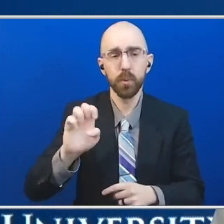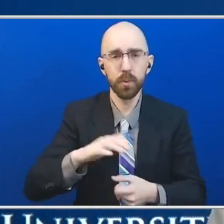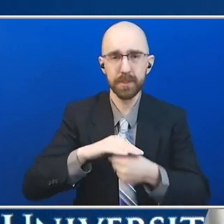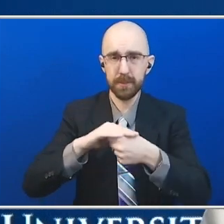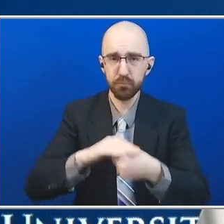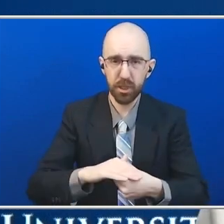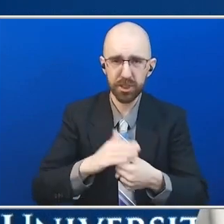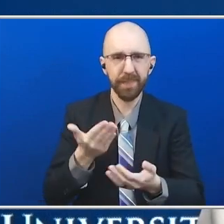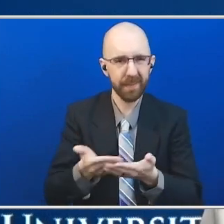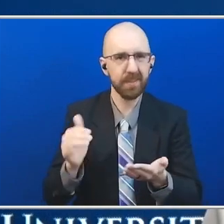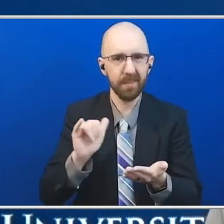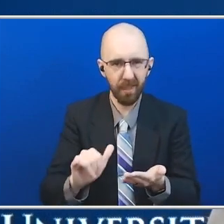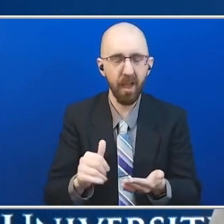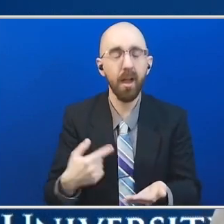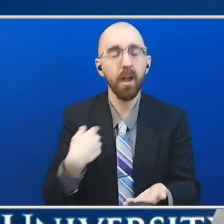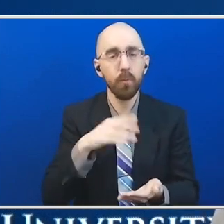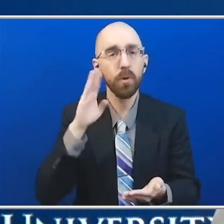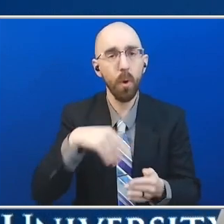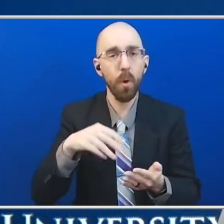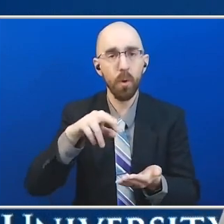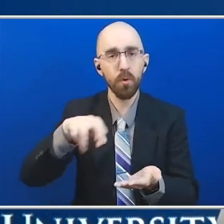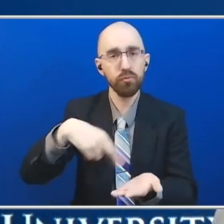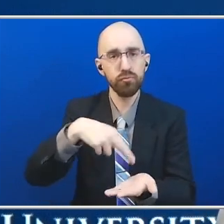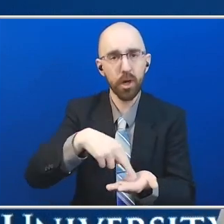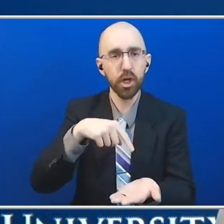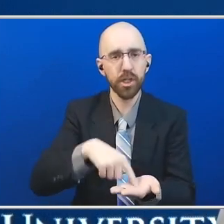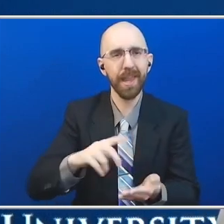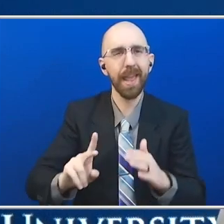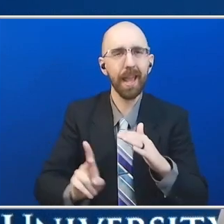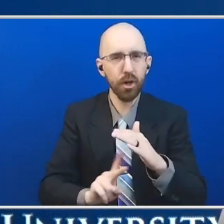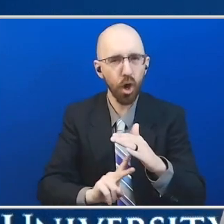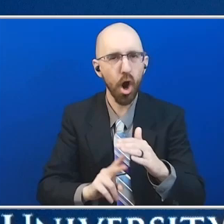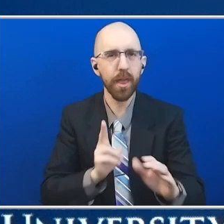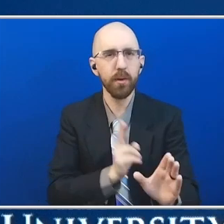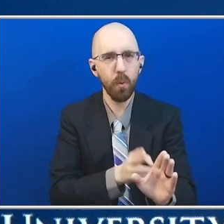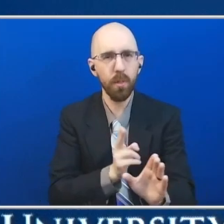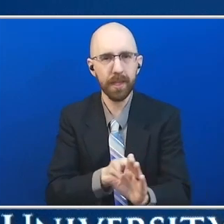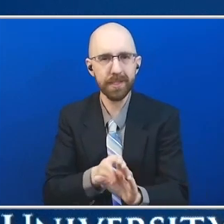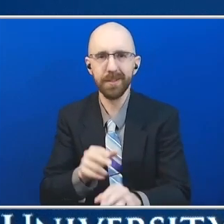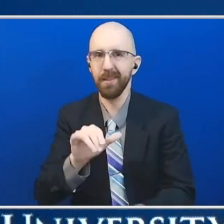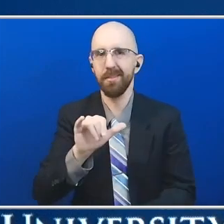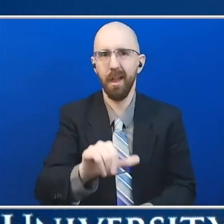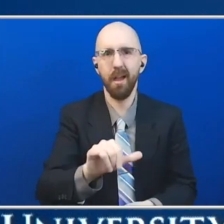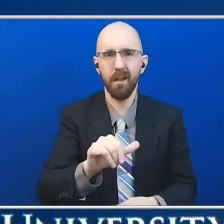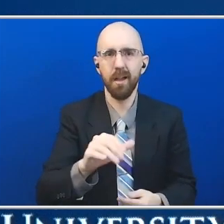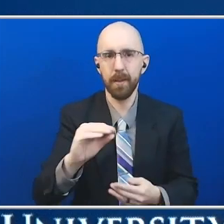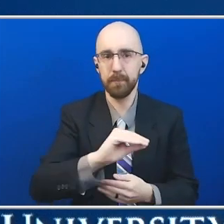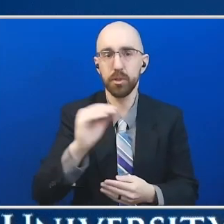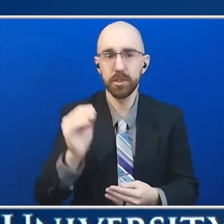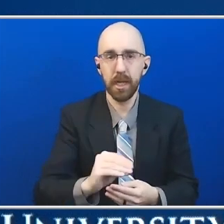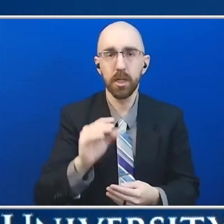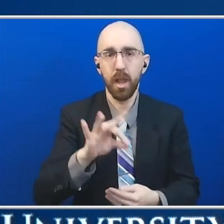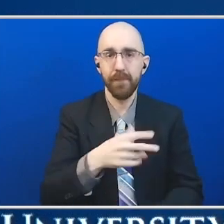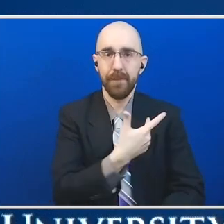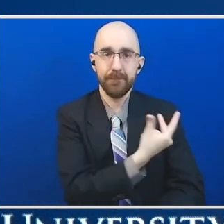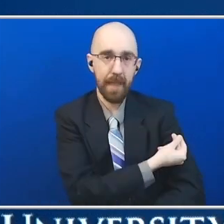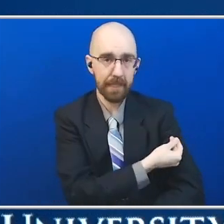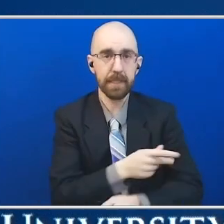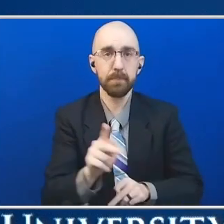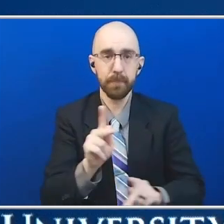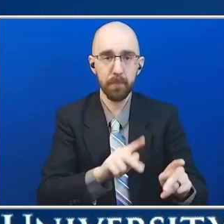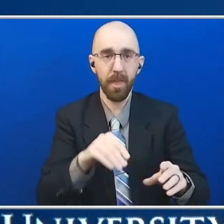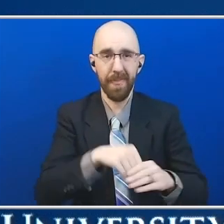know from the records of kindergarten enrollees that percentage of vaccinated people in that county